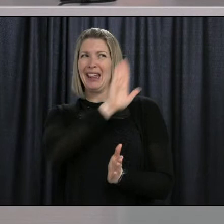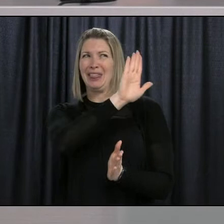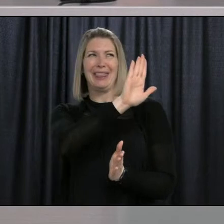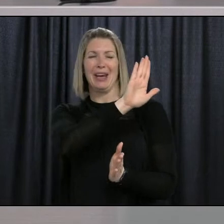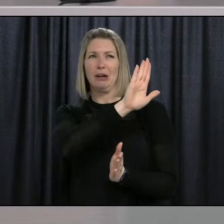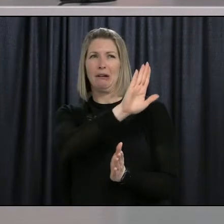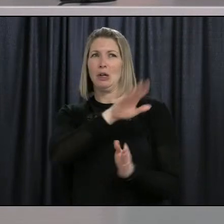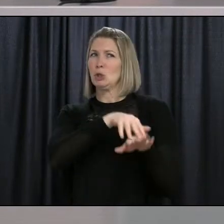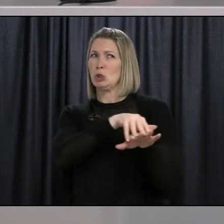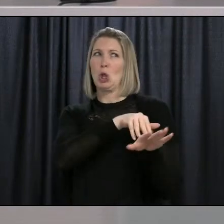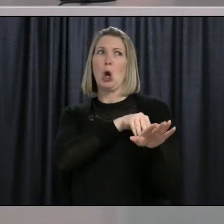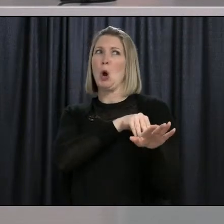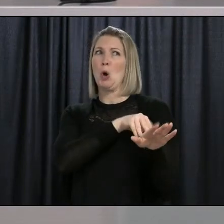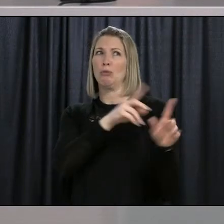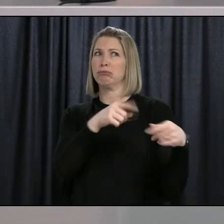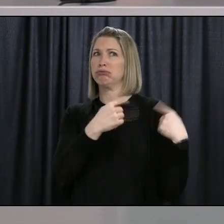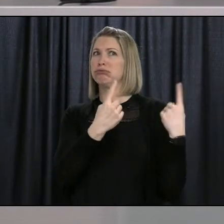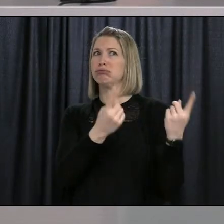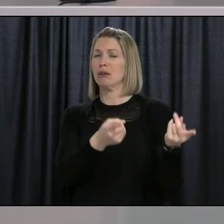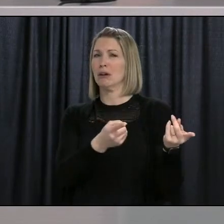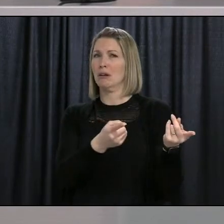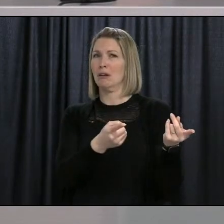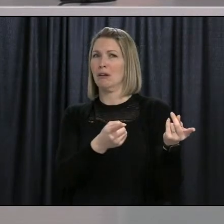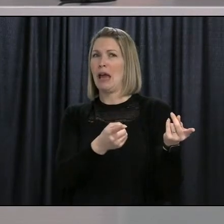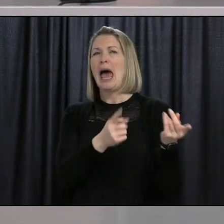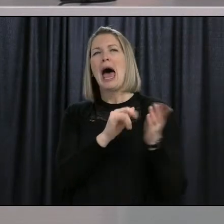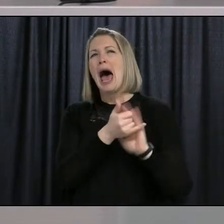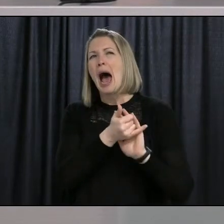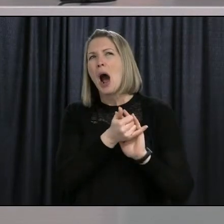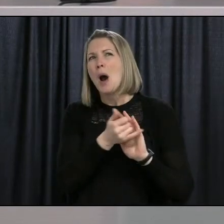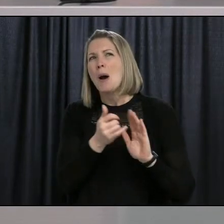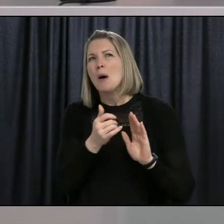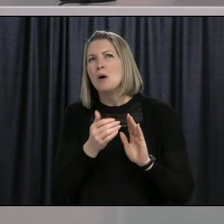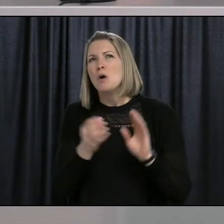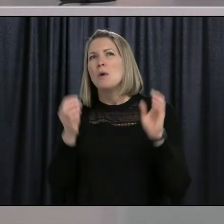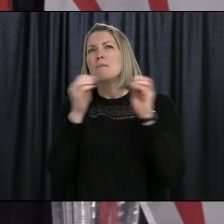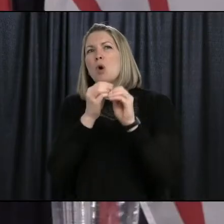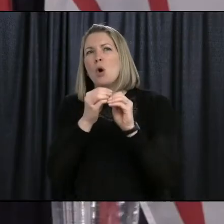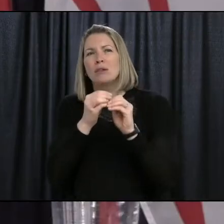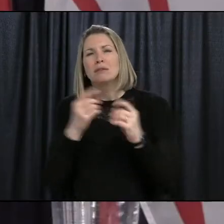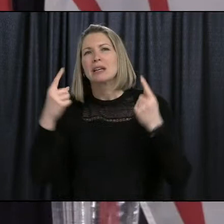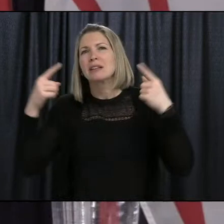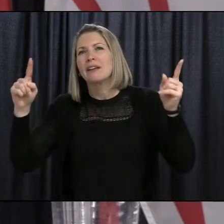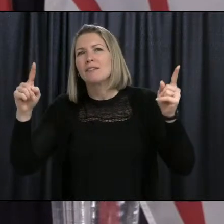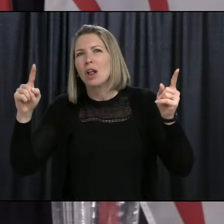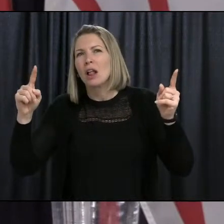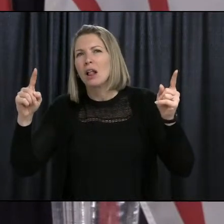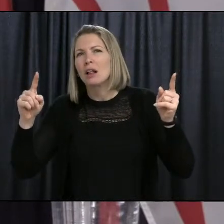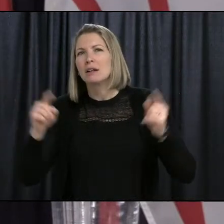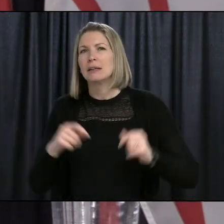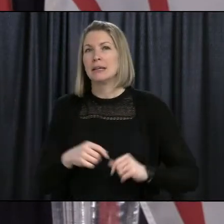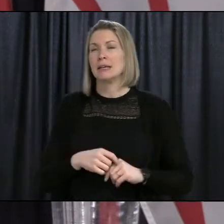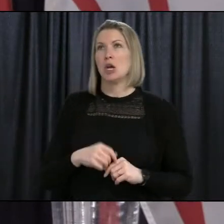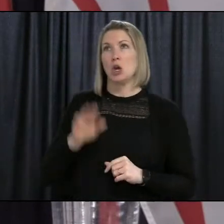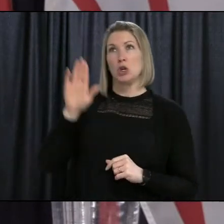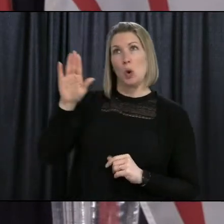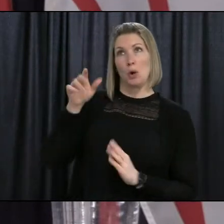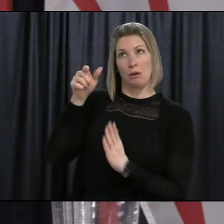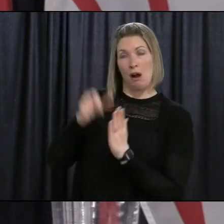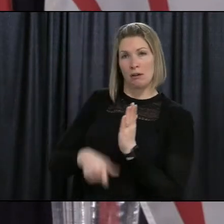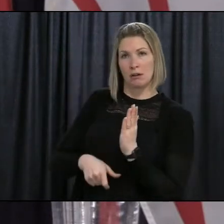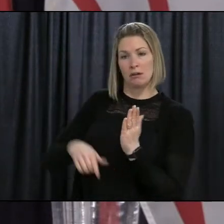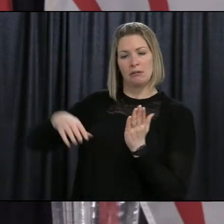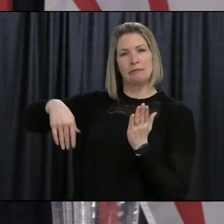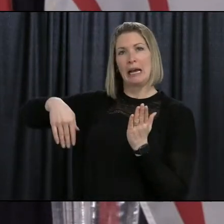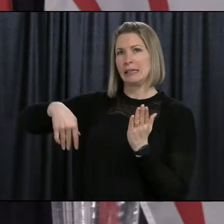what's the evidence that they're going to be any more successful in the future than they've been in the past? Well, I haven't read the article in The Economist. I do really read